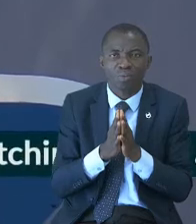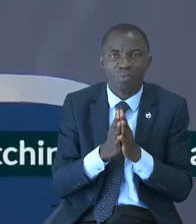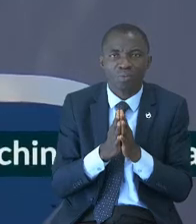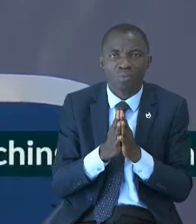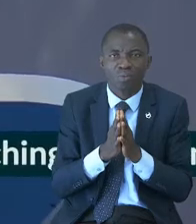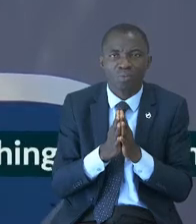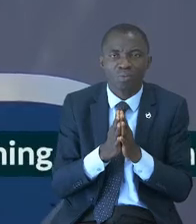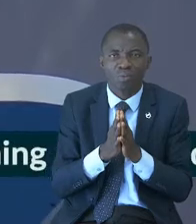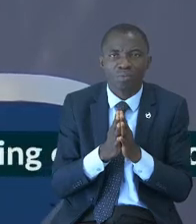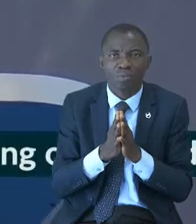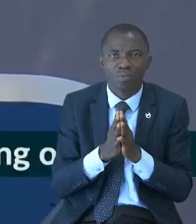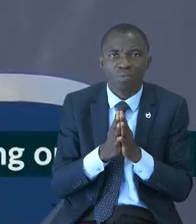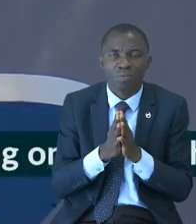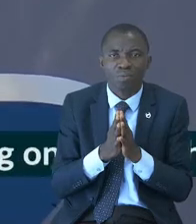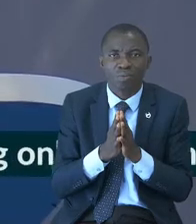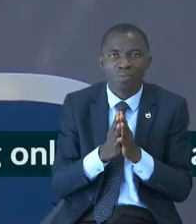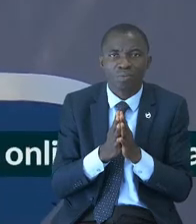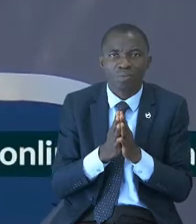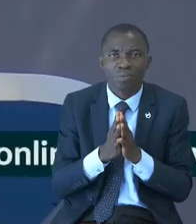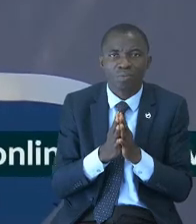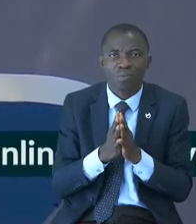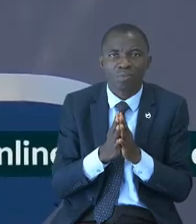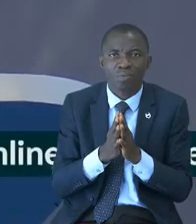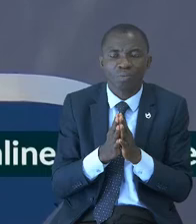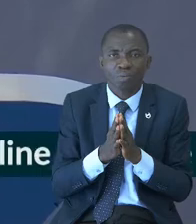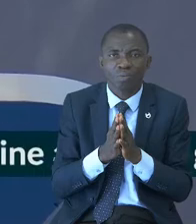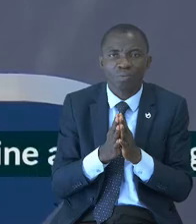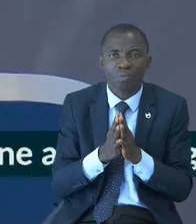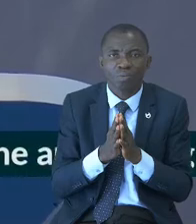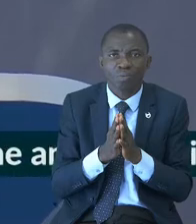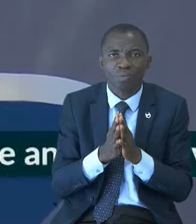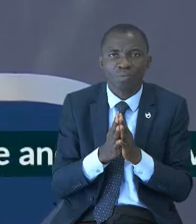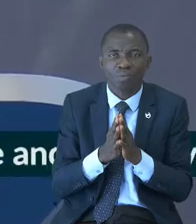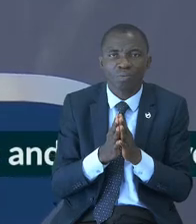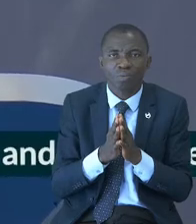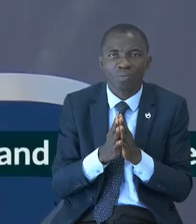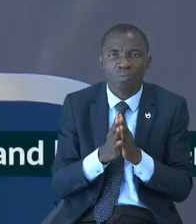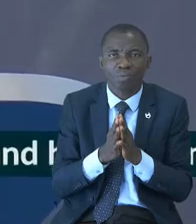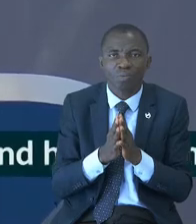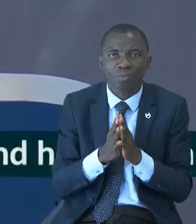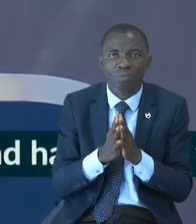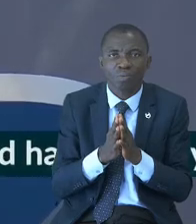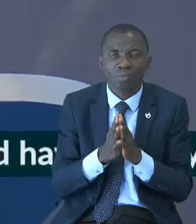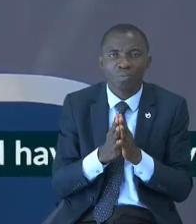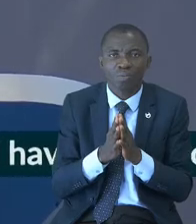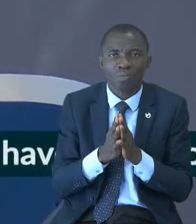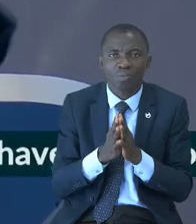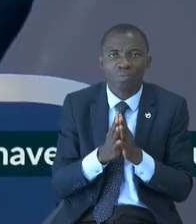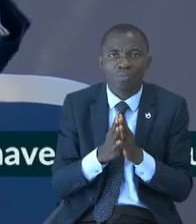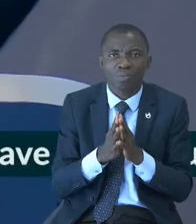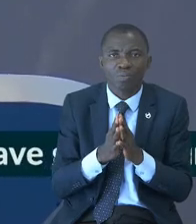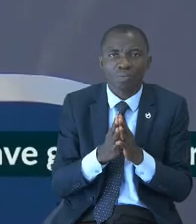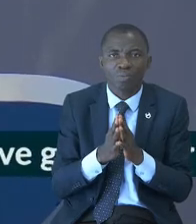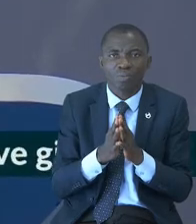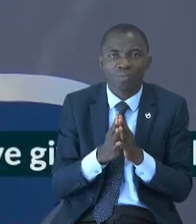back. I've seen the right-hand side. I've seen the two flags there. The far back, center, and the left-hand